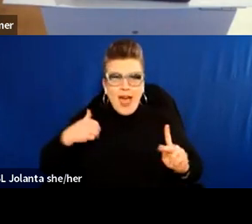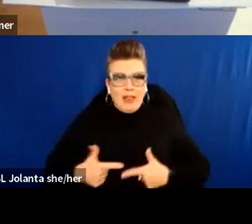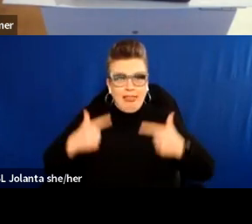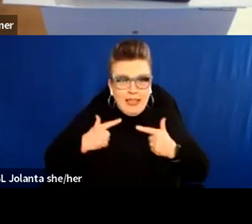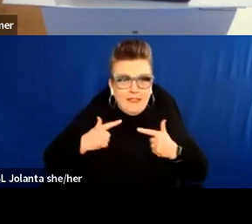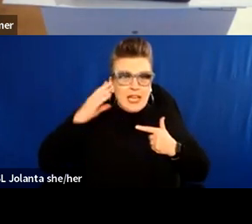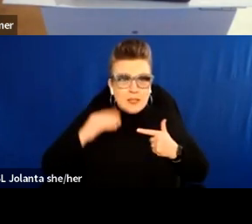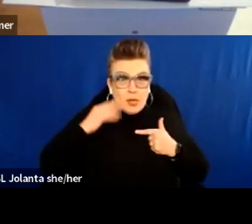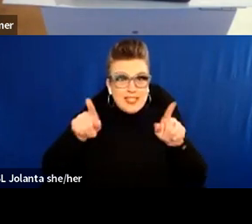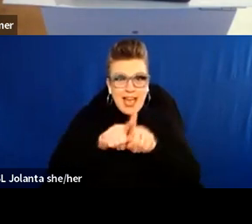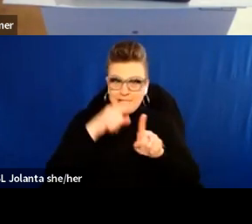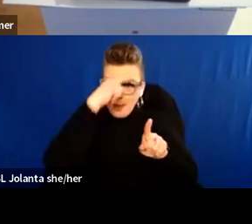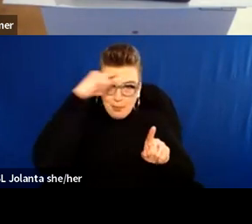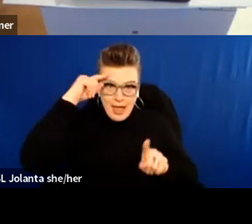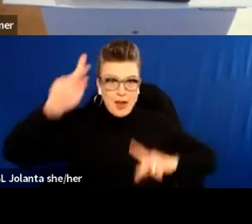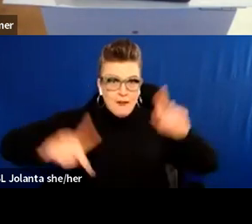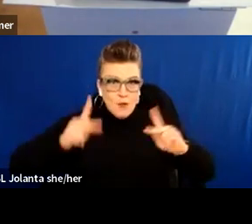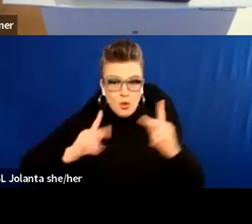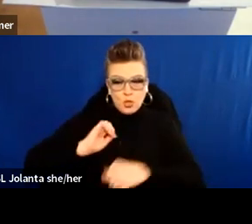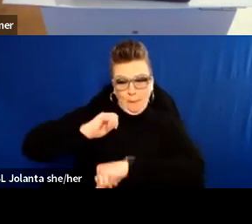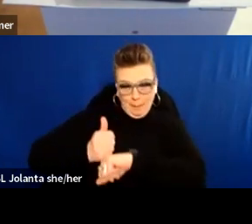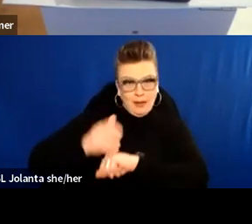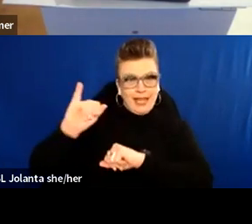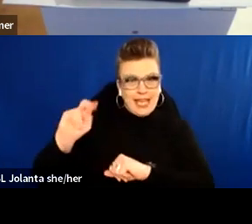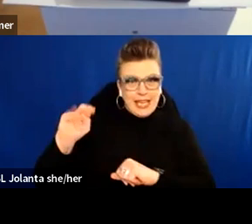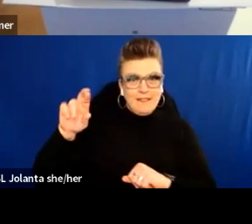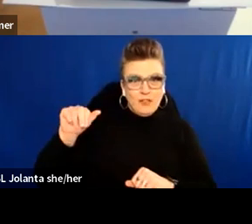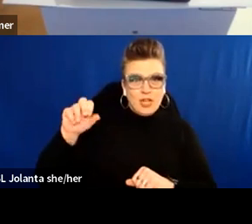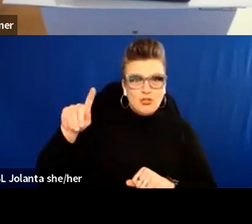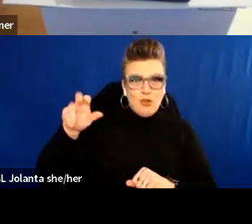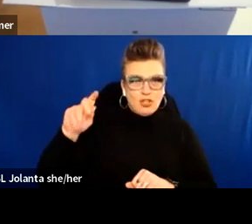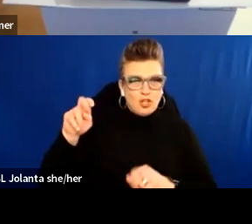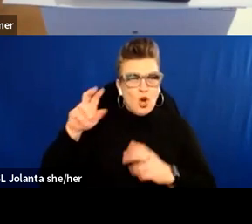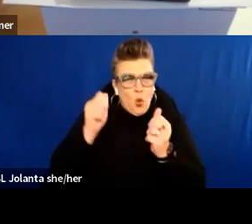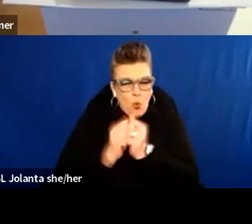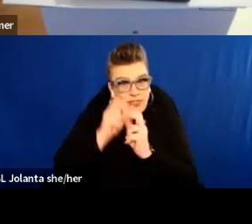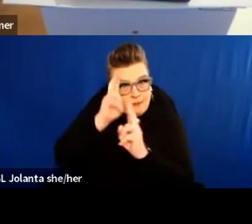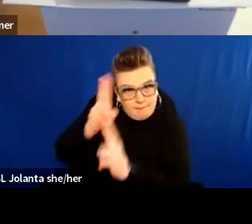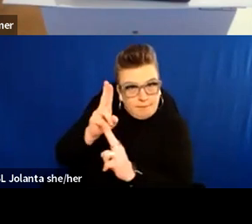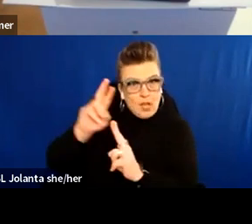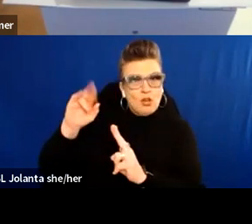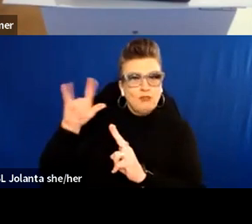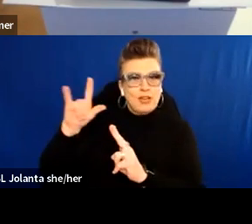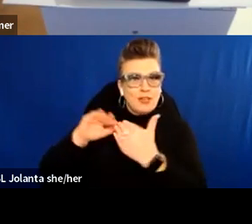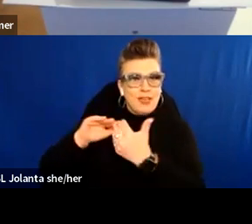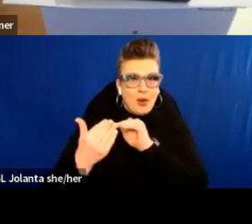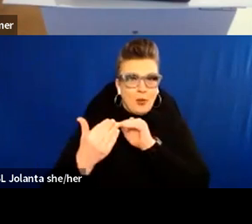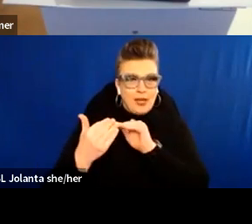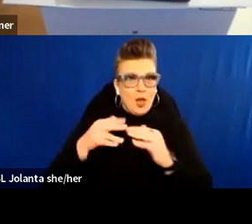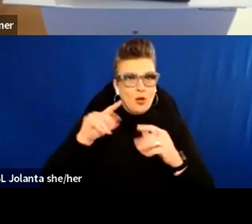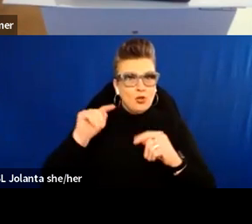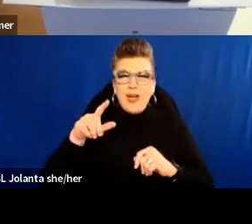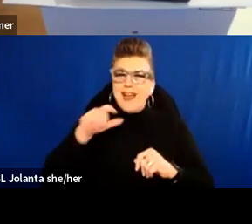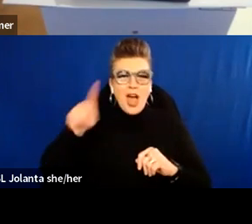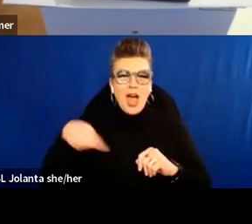a racial equity infrastructure that has teeth using the racial equity planning tool not as a check off